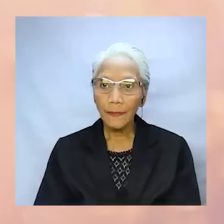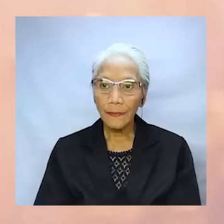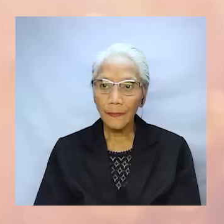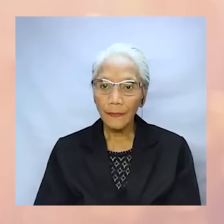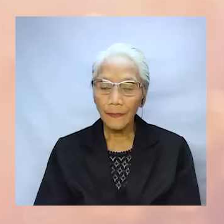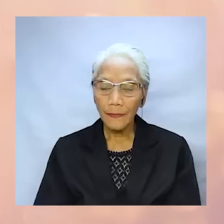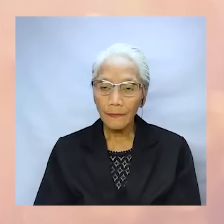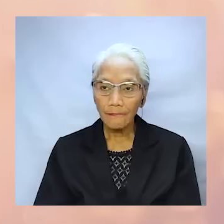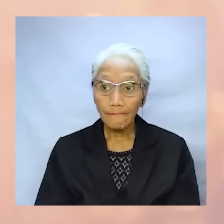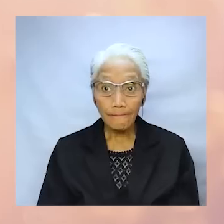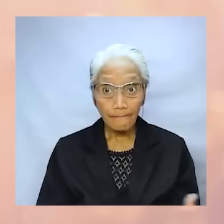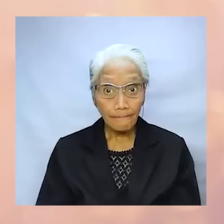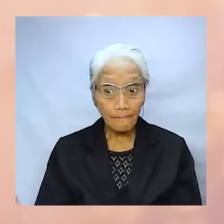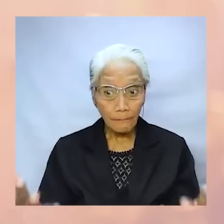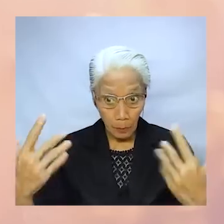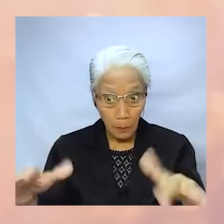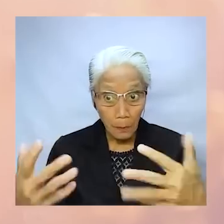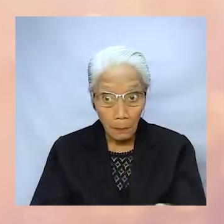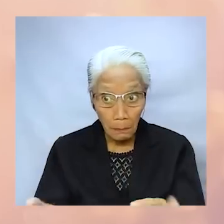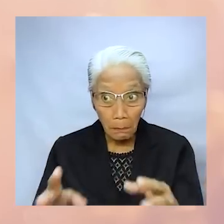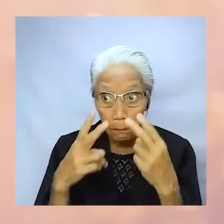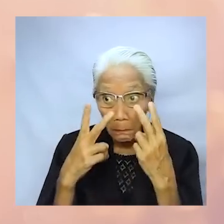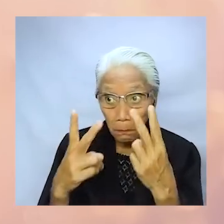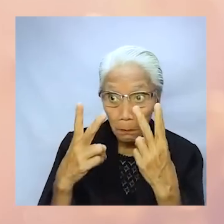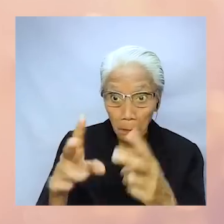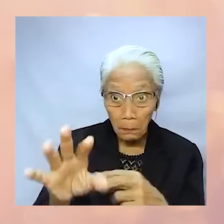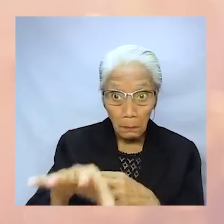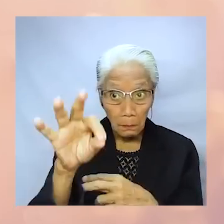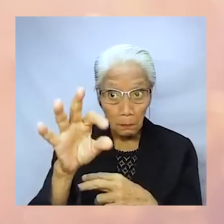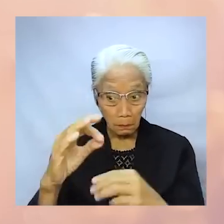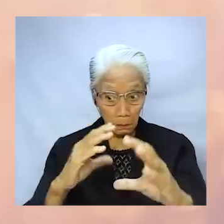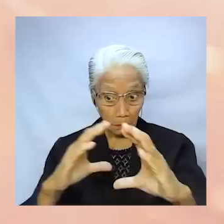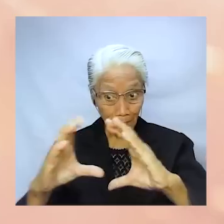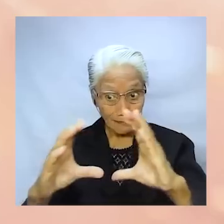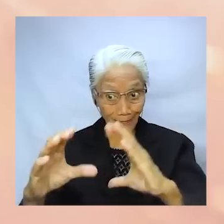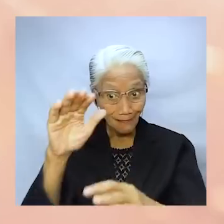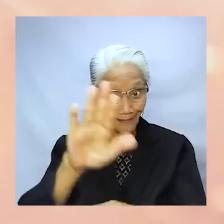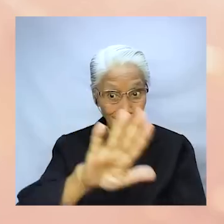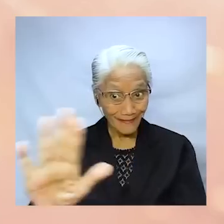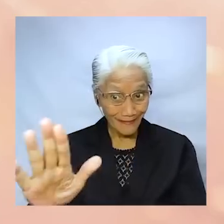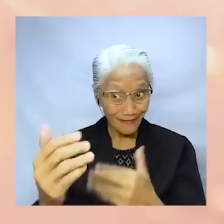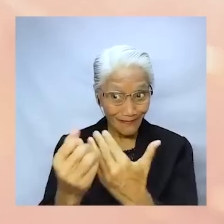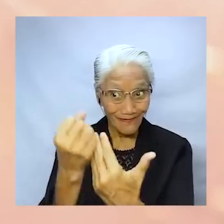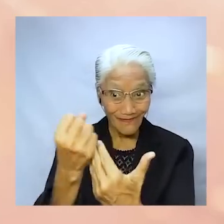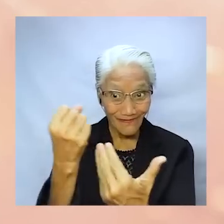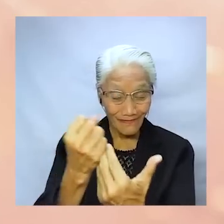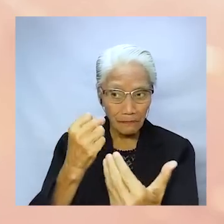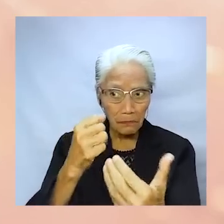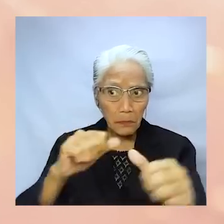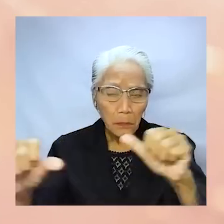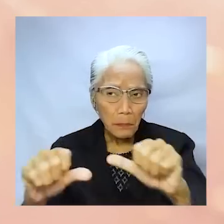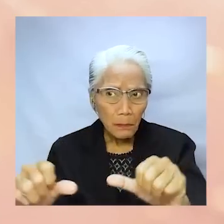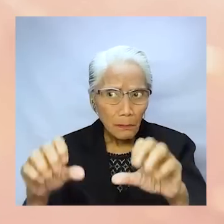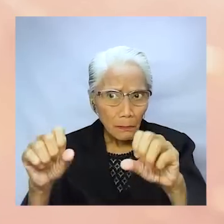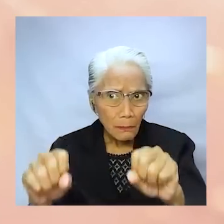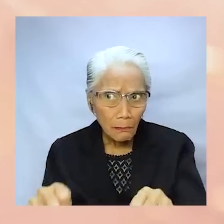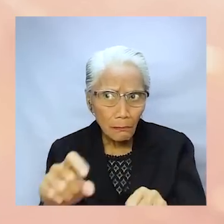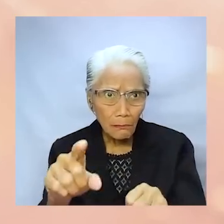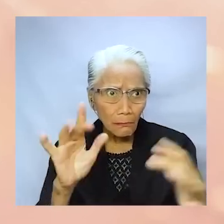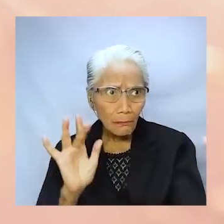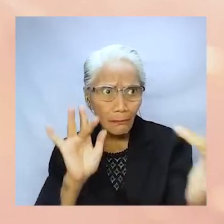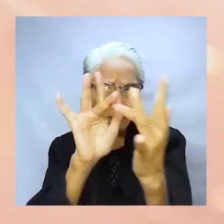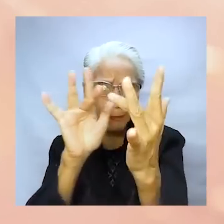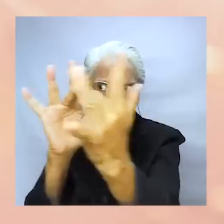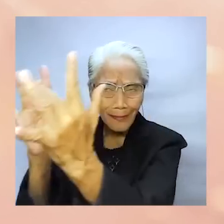Have you found God conversing with you in your ordinary activities? Were you able to reach the people to whom God sent